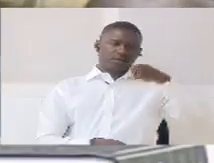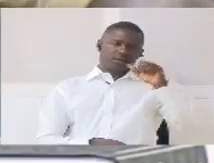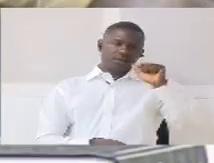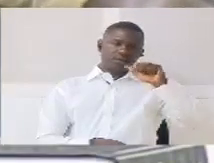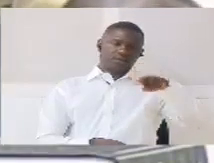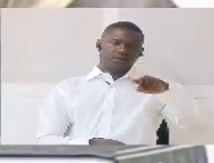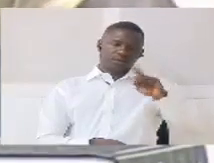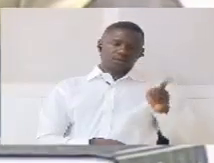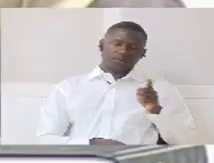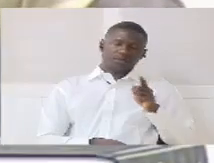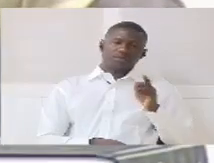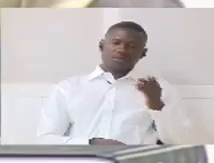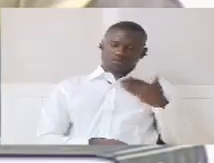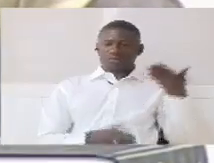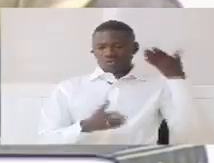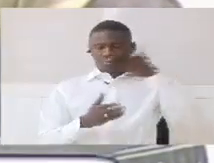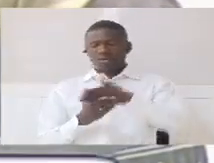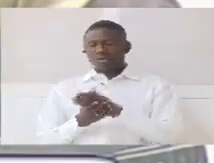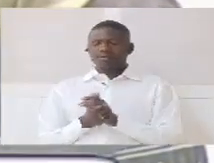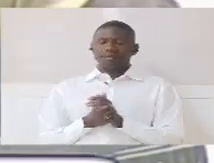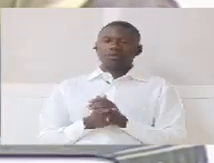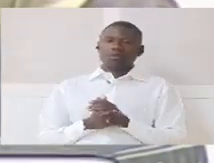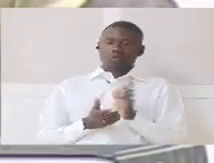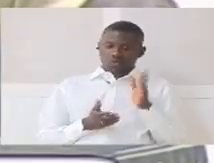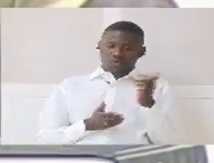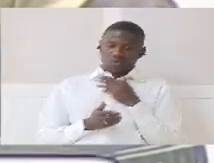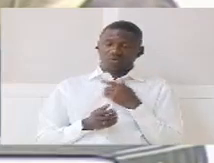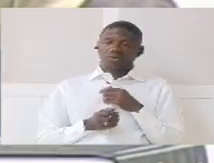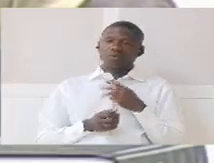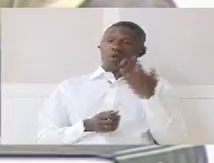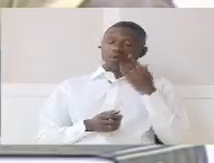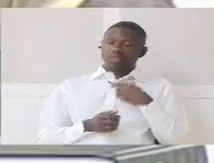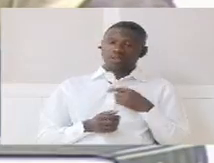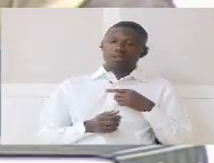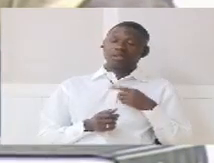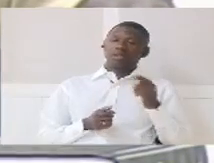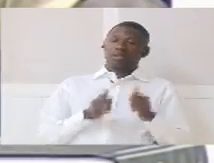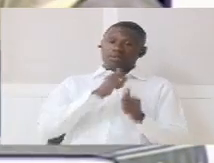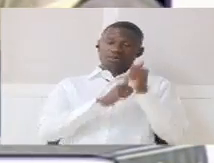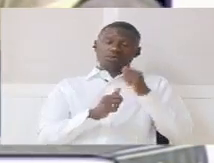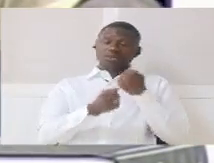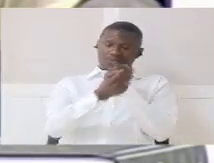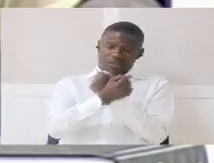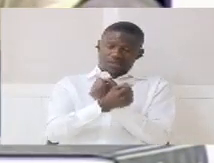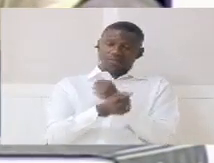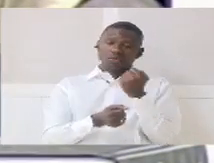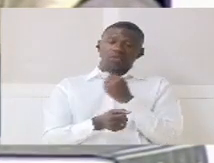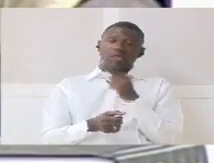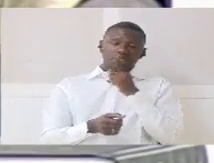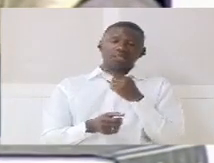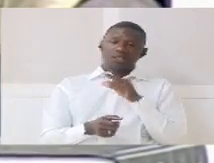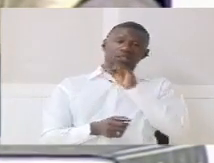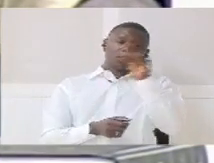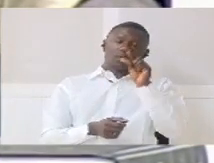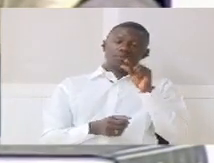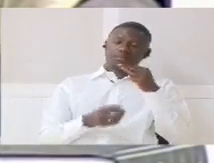there today. We are going to wait for him there so that when he returns, we re-arrest him because they said it was a mistake. His name was not supposed to be on the